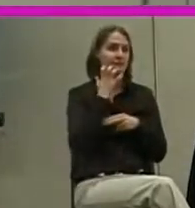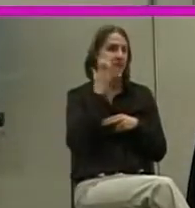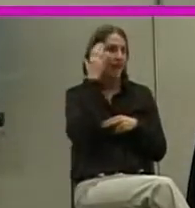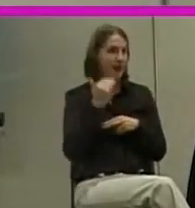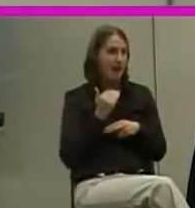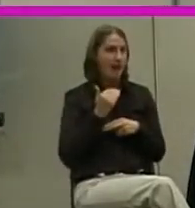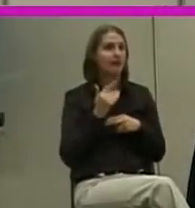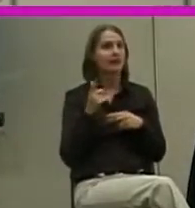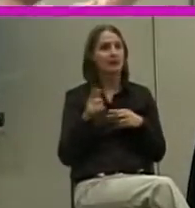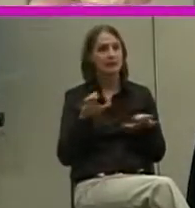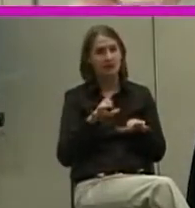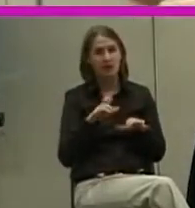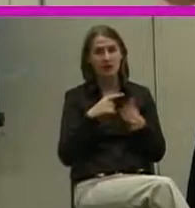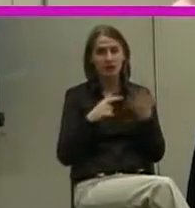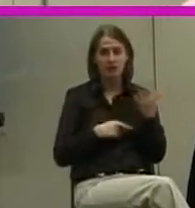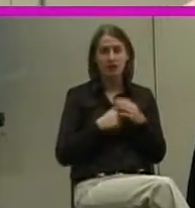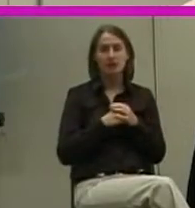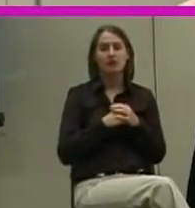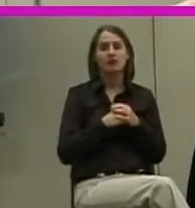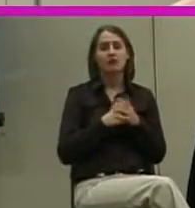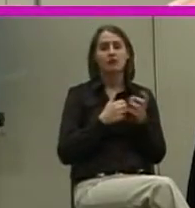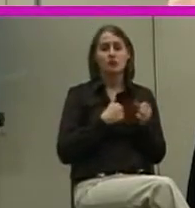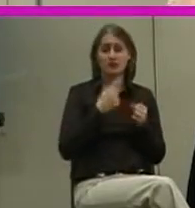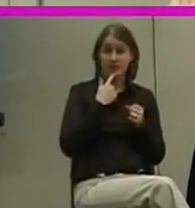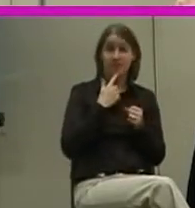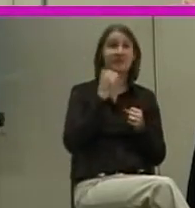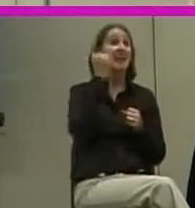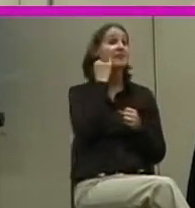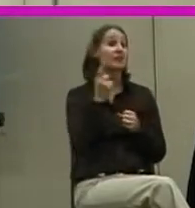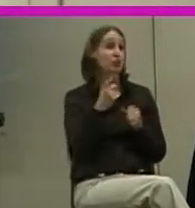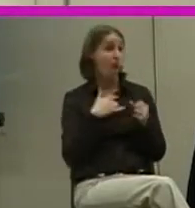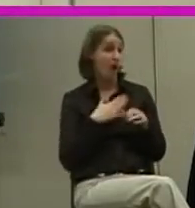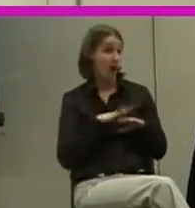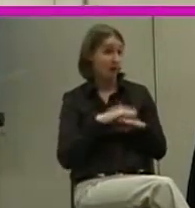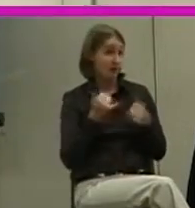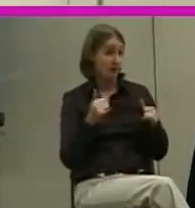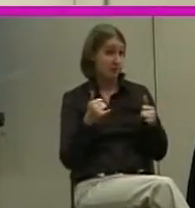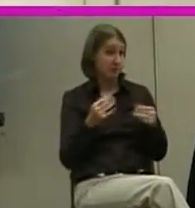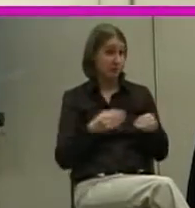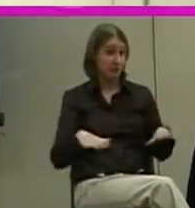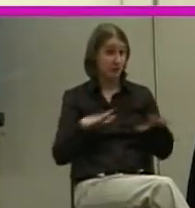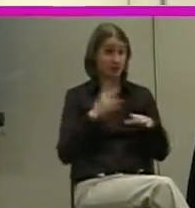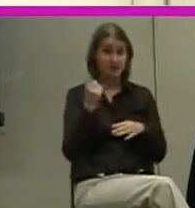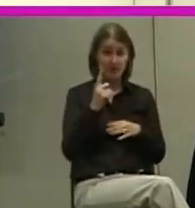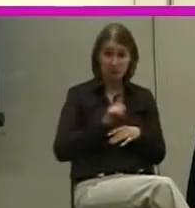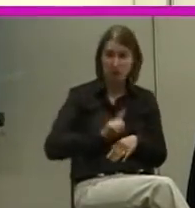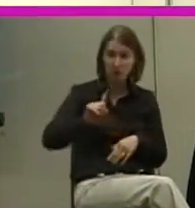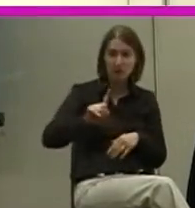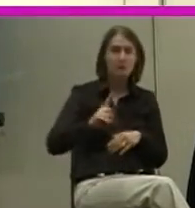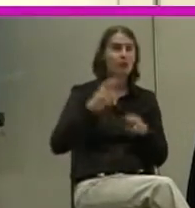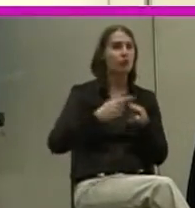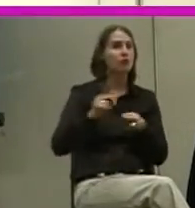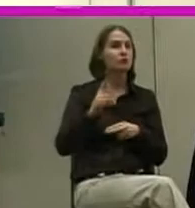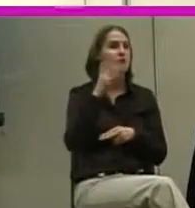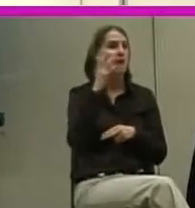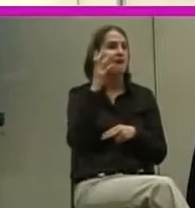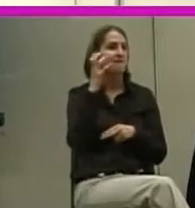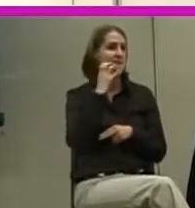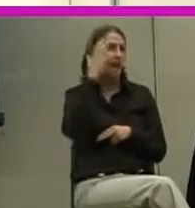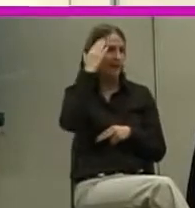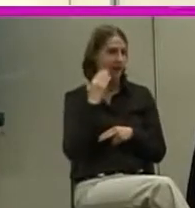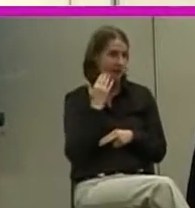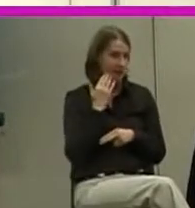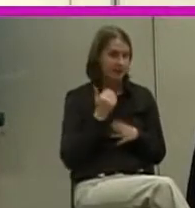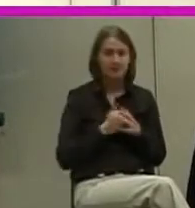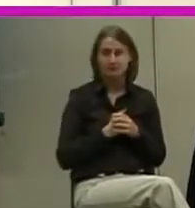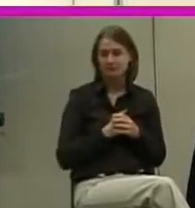say, so let's say you're on the playground, and someone comes up and calls you a fathead. Here's the way to,